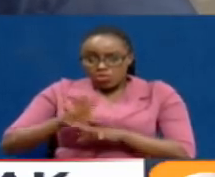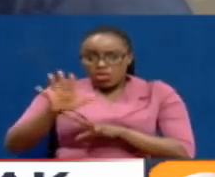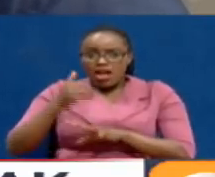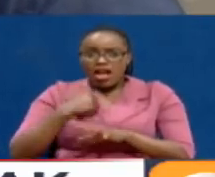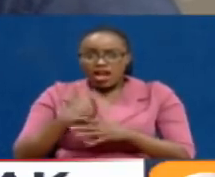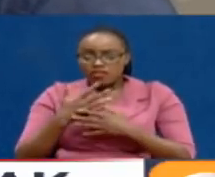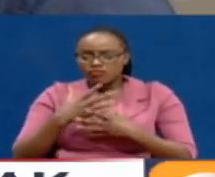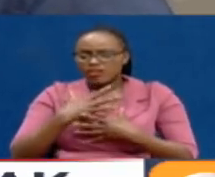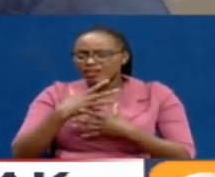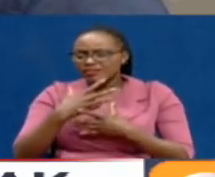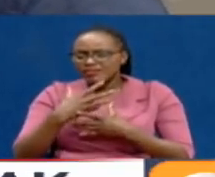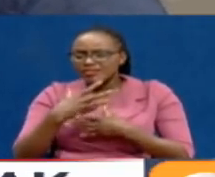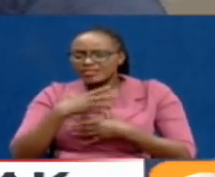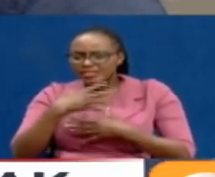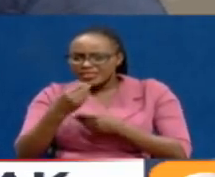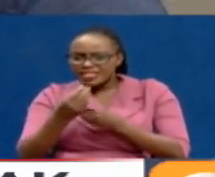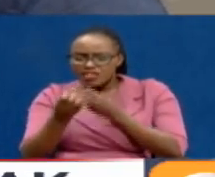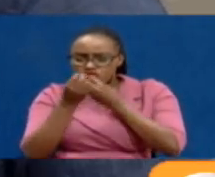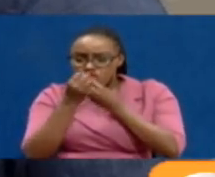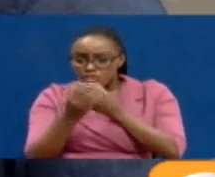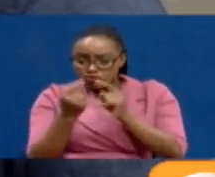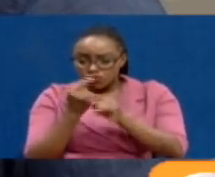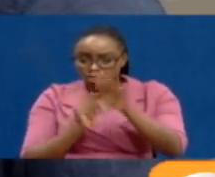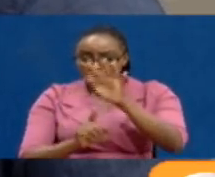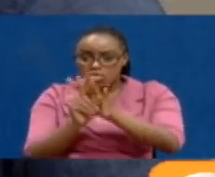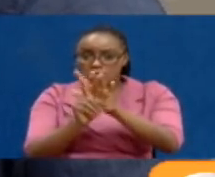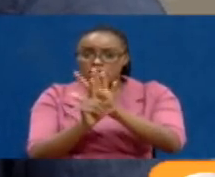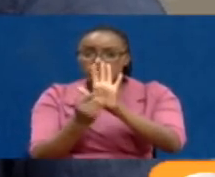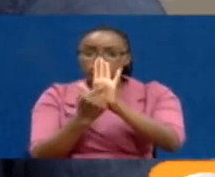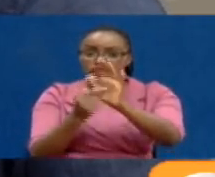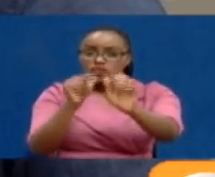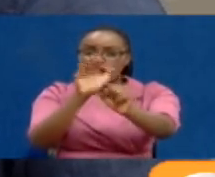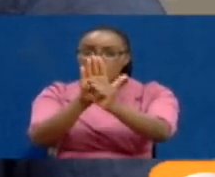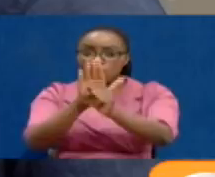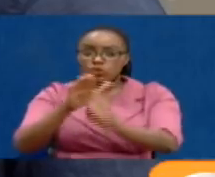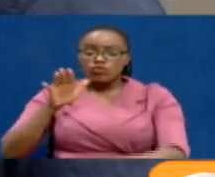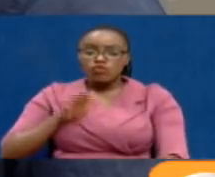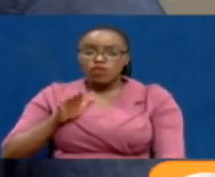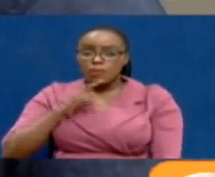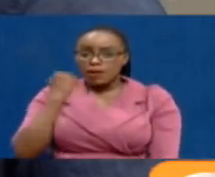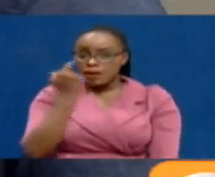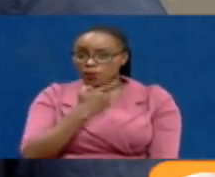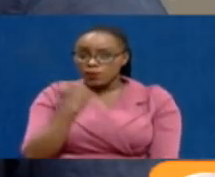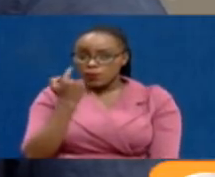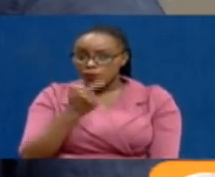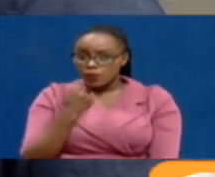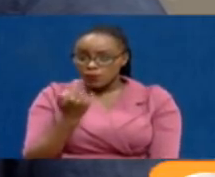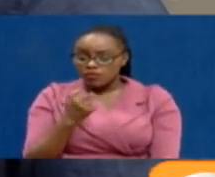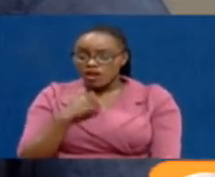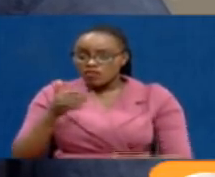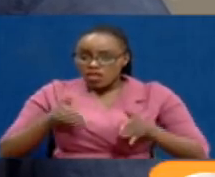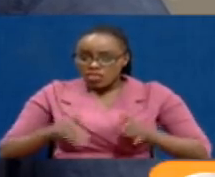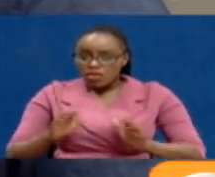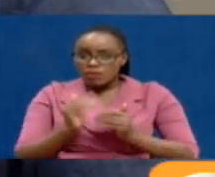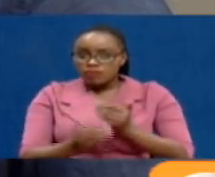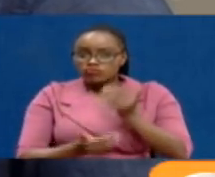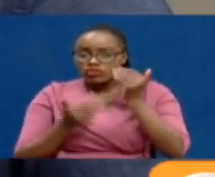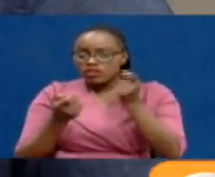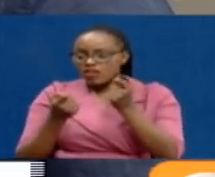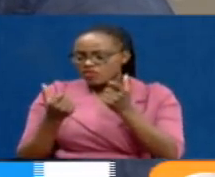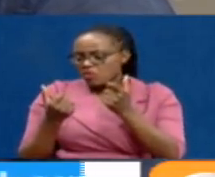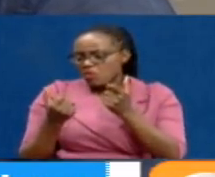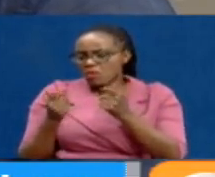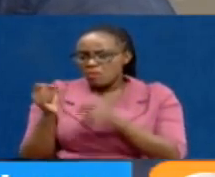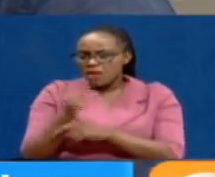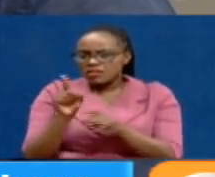interesting data coming on now, showing that a lot of women who have had babies in the last few months were